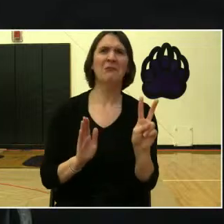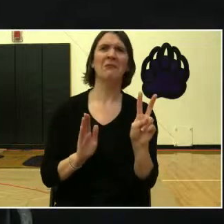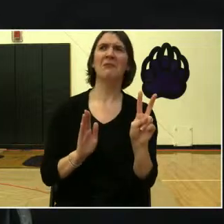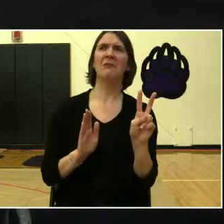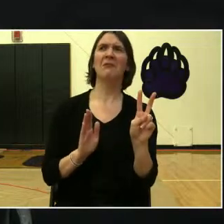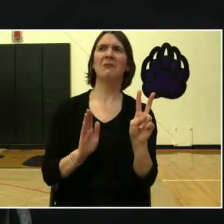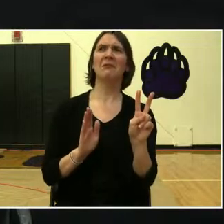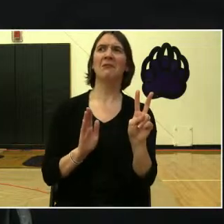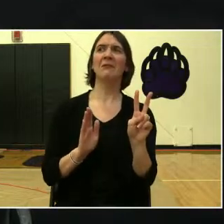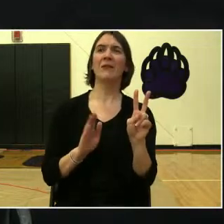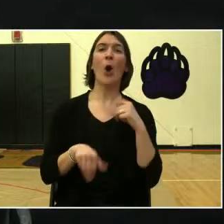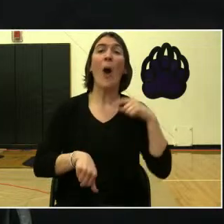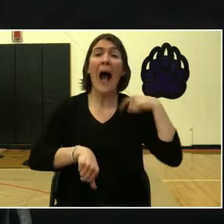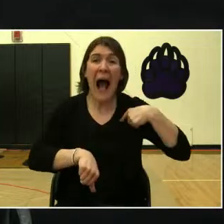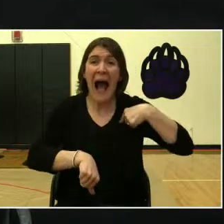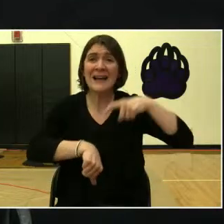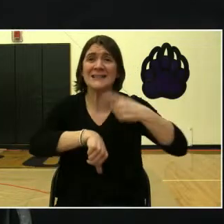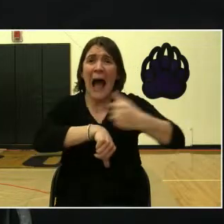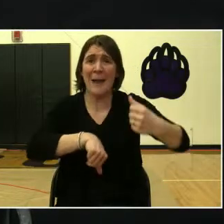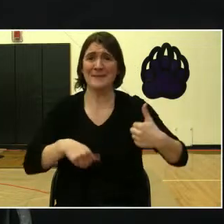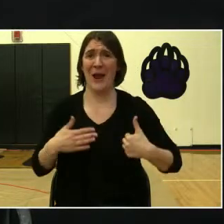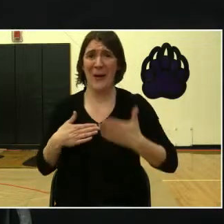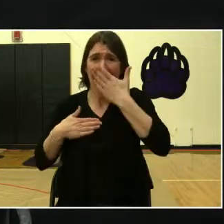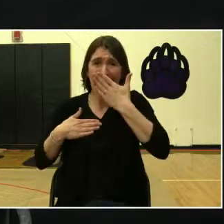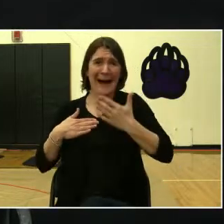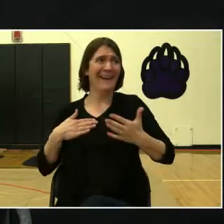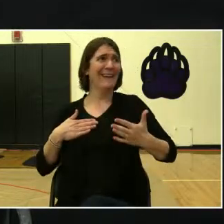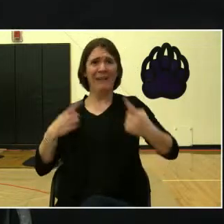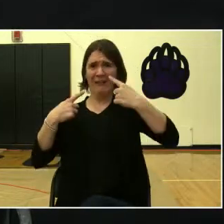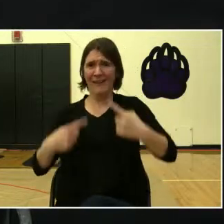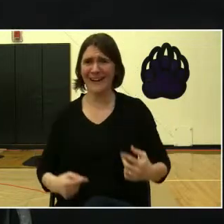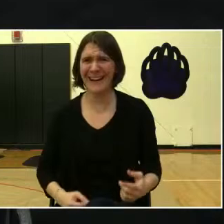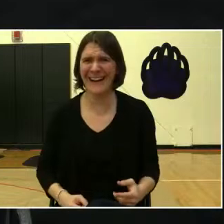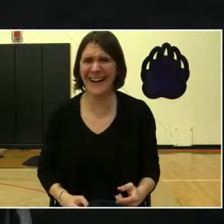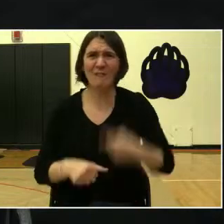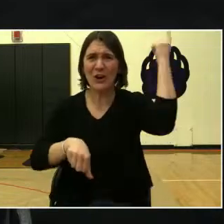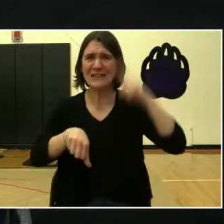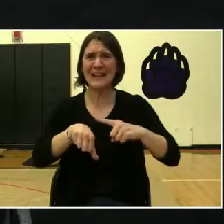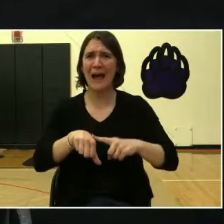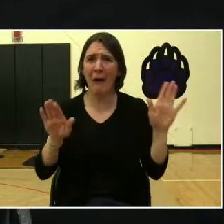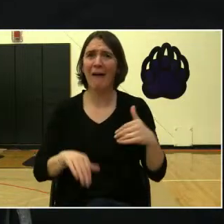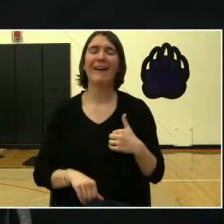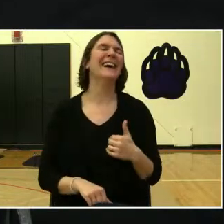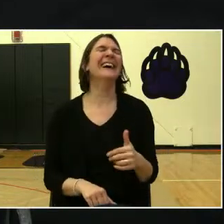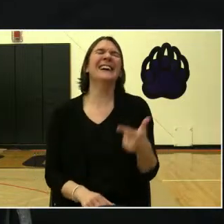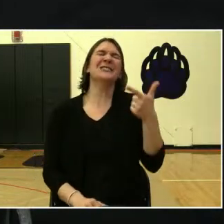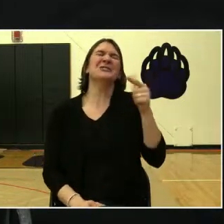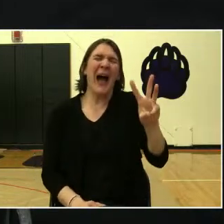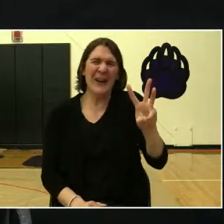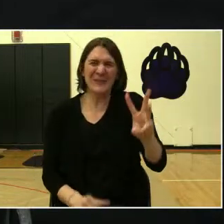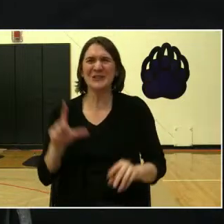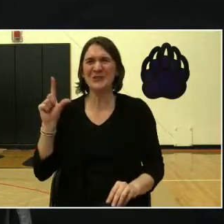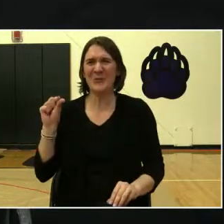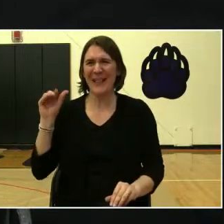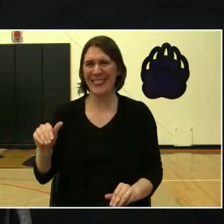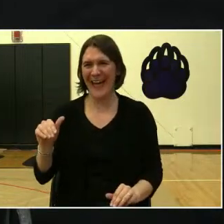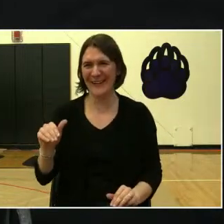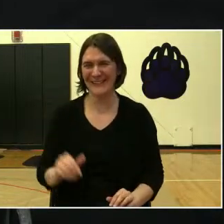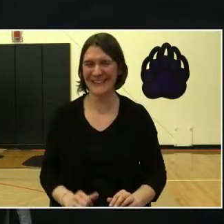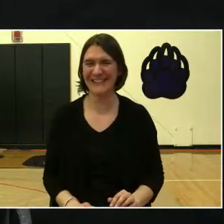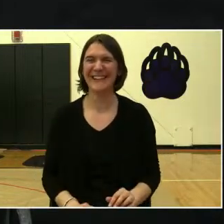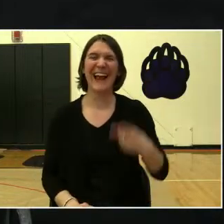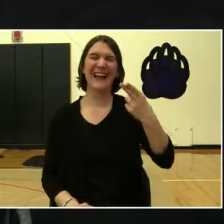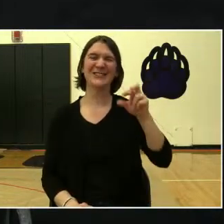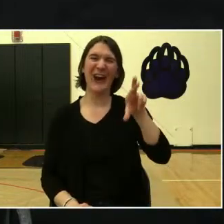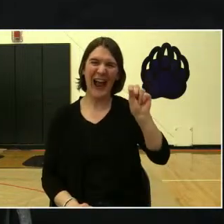groundworks I timed out ground works it's the first time this meeting groundworks collaborative $20,000